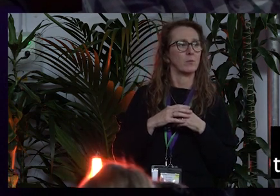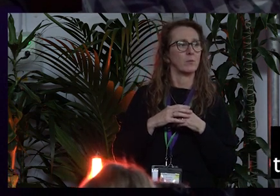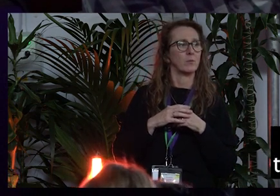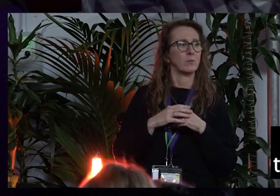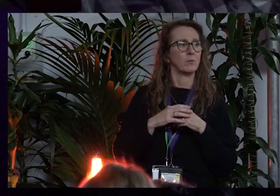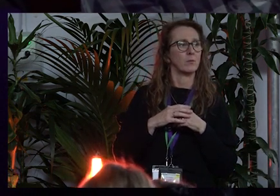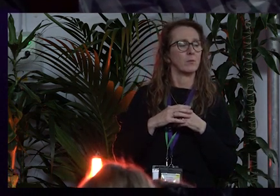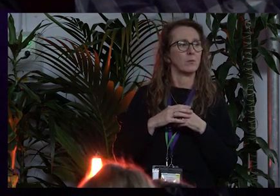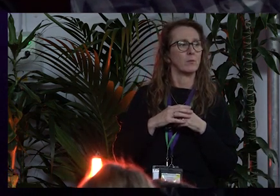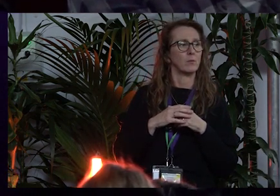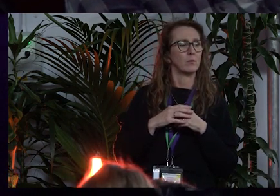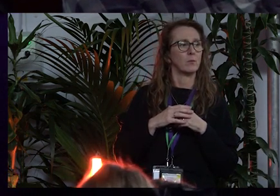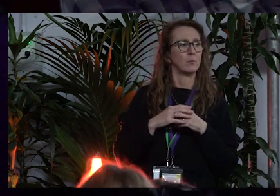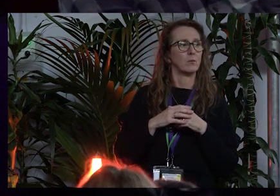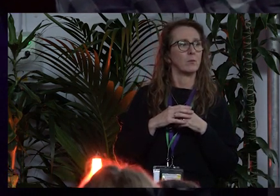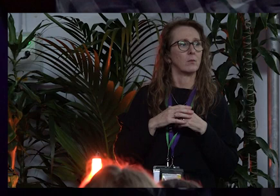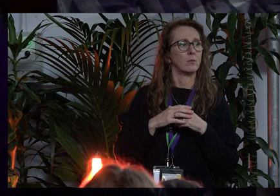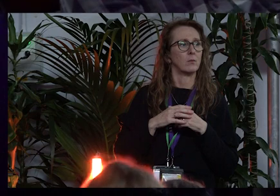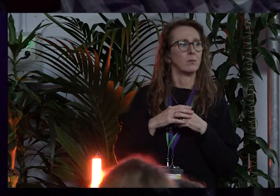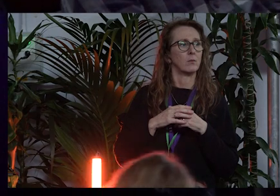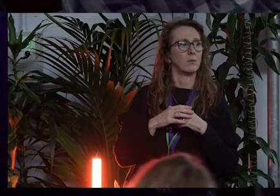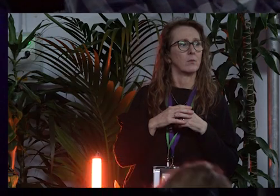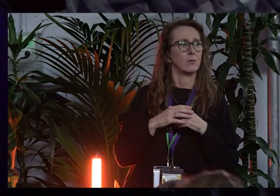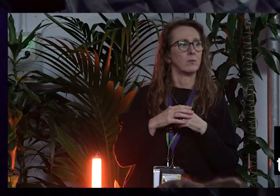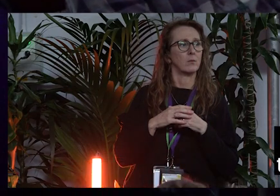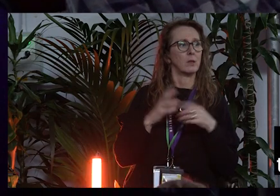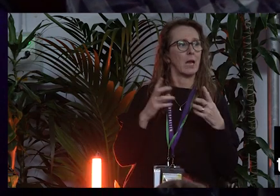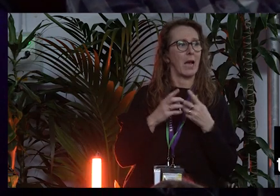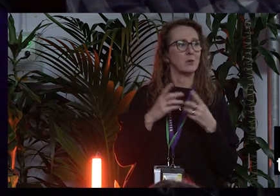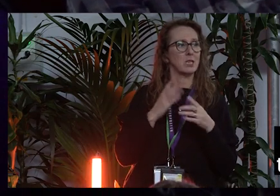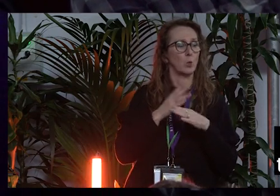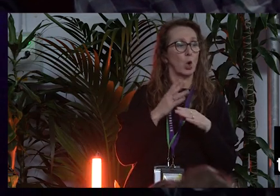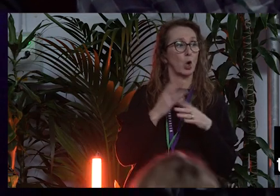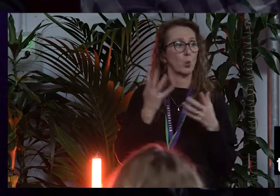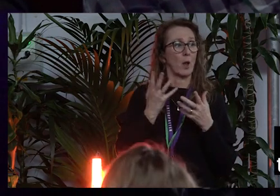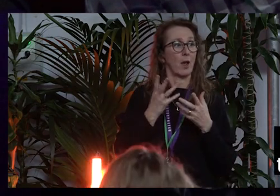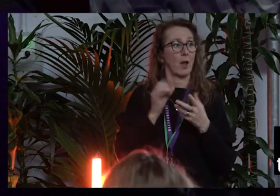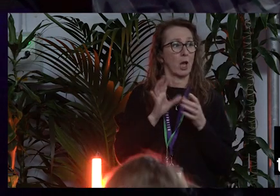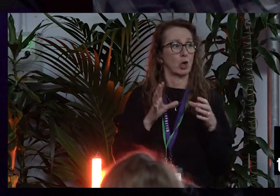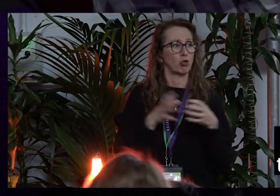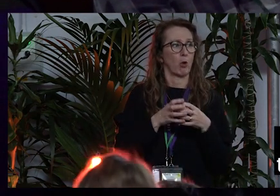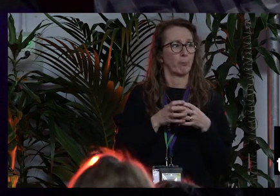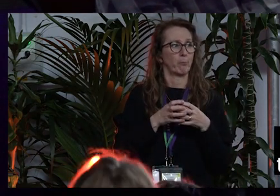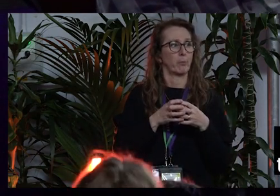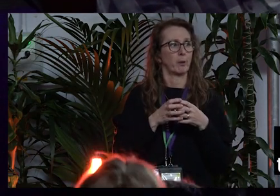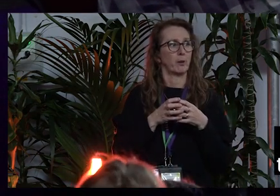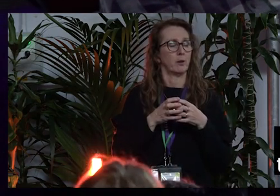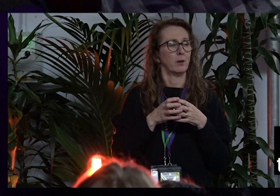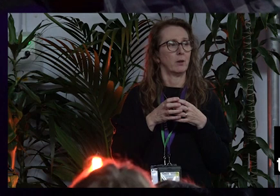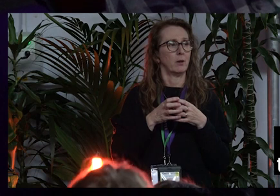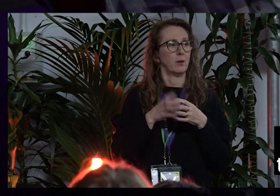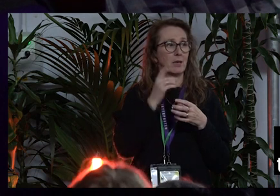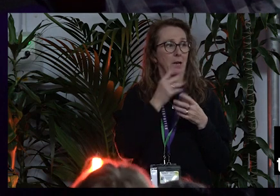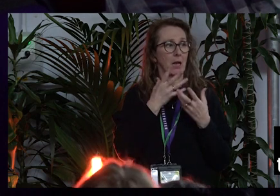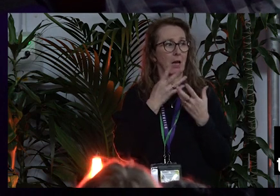of the Ethiopian... Injury. How does it work where something is likely to have kind of